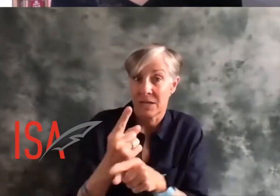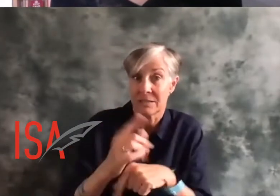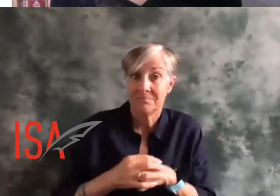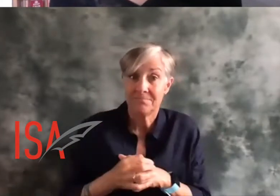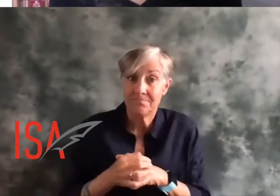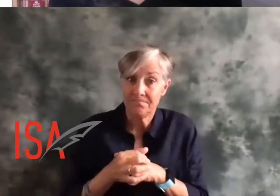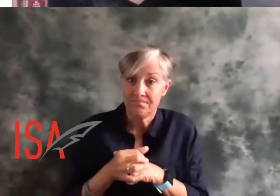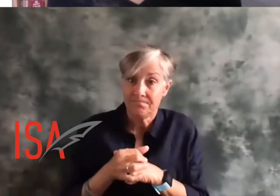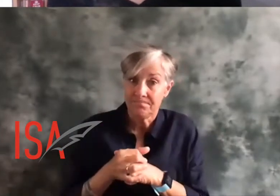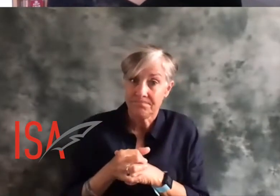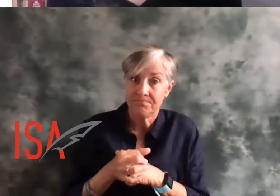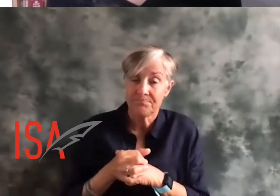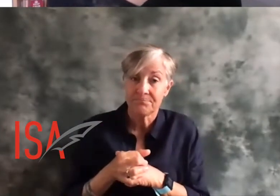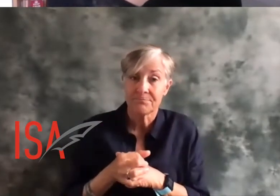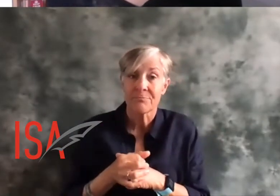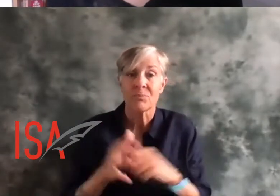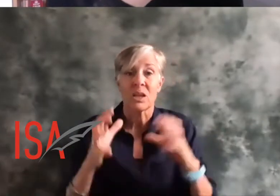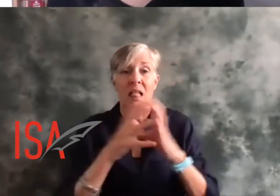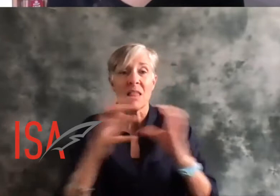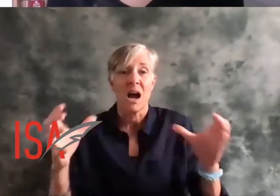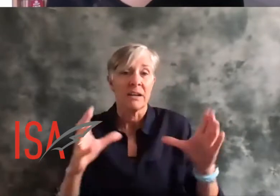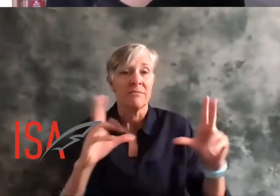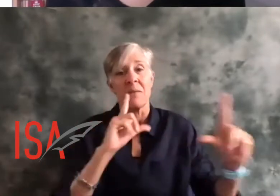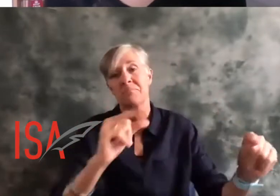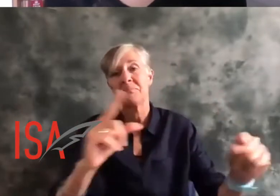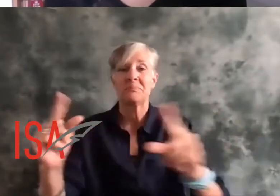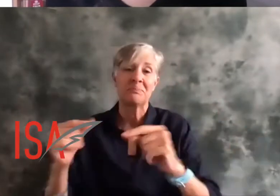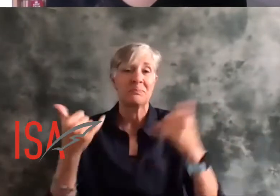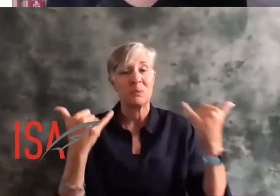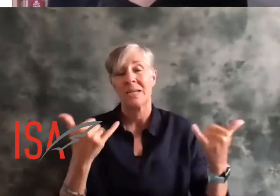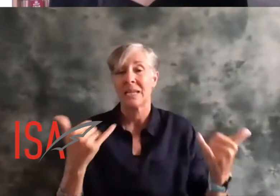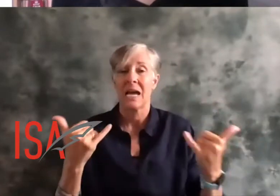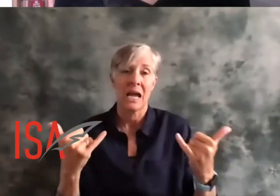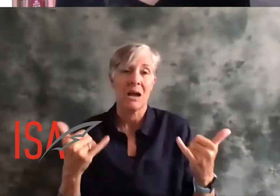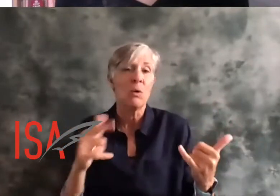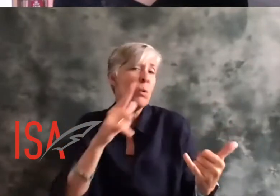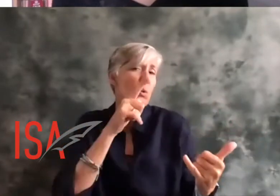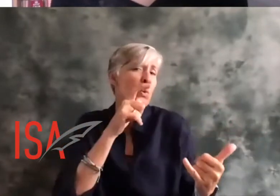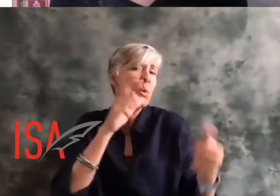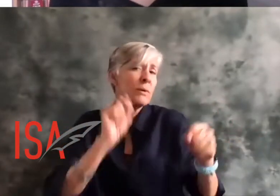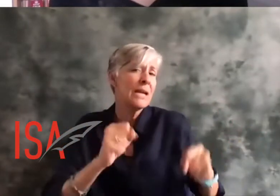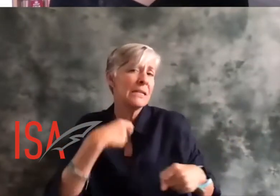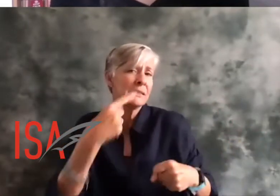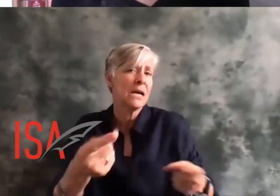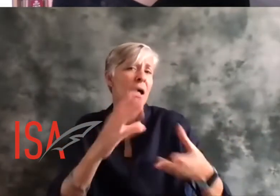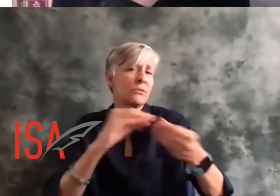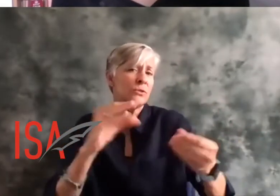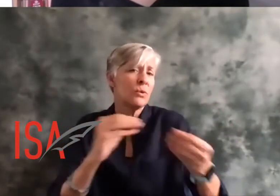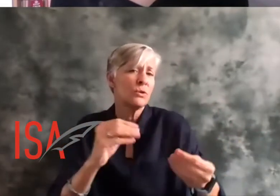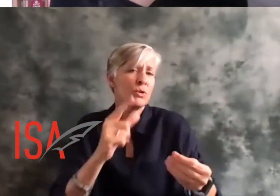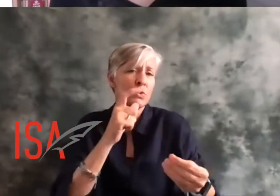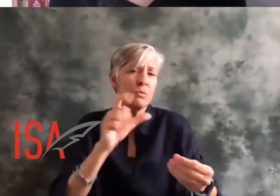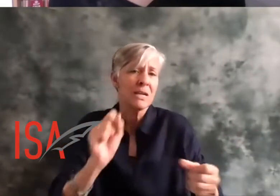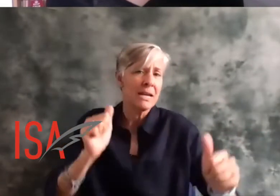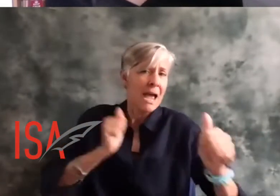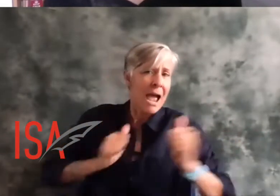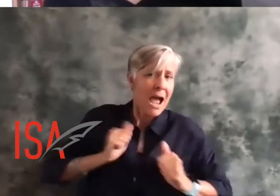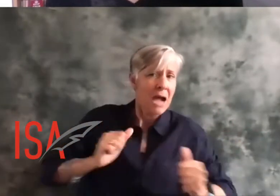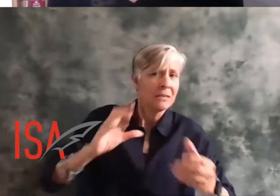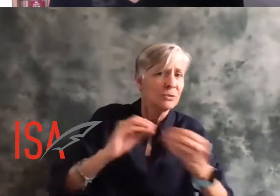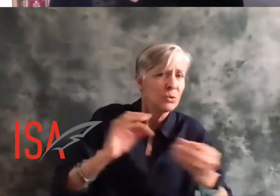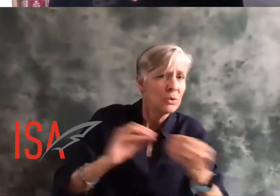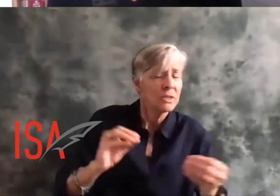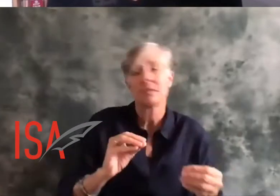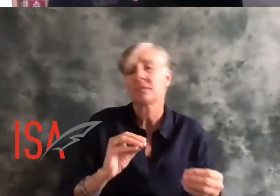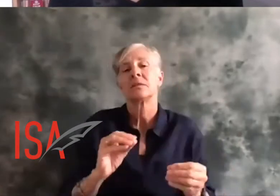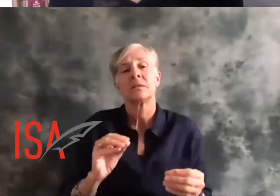There's a lot of talk online and, you know, about who can tell stories, who can play stories as actors. Do